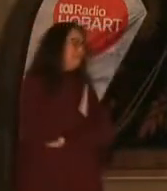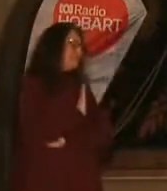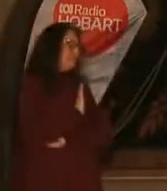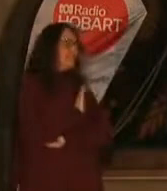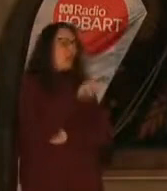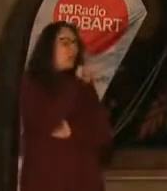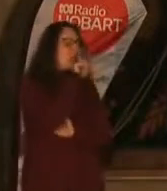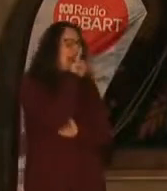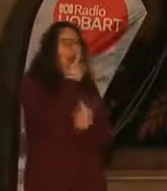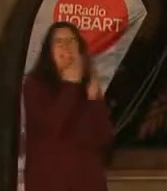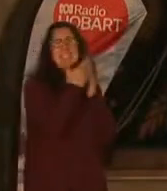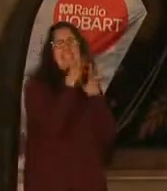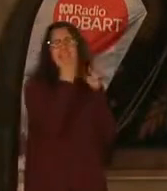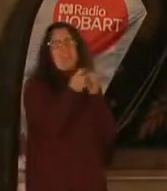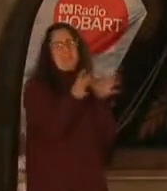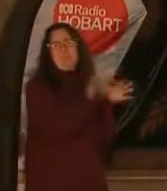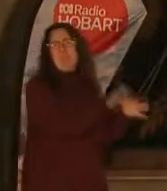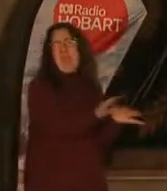discipline.